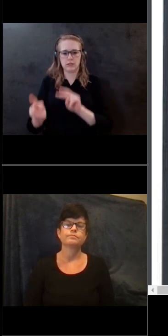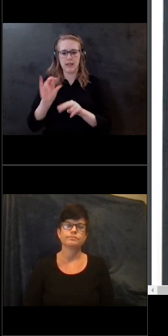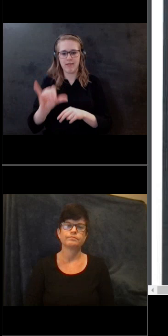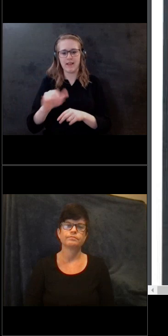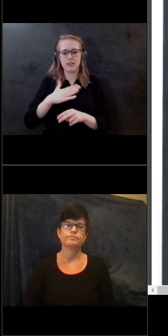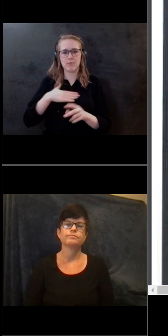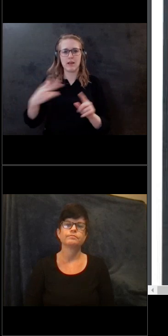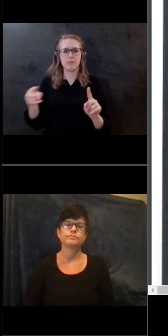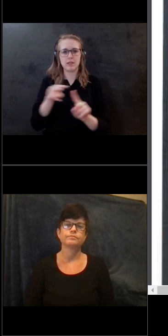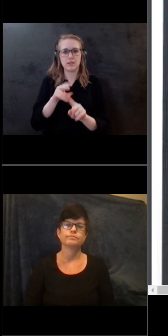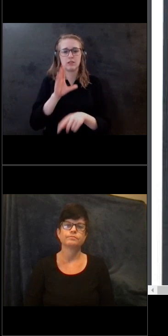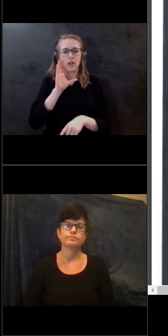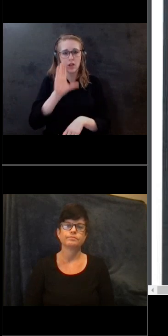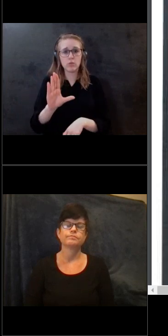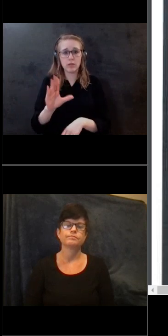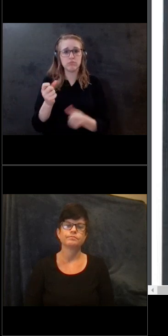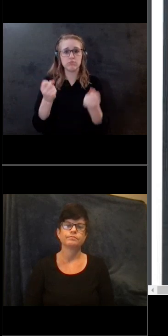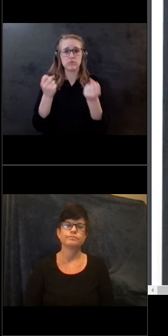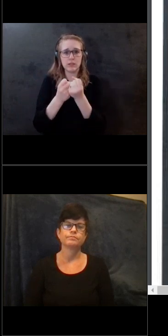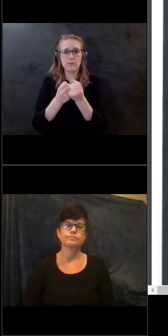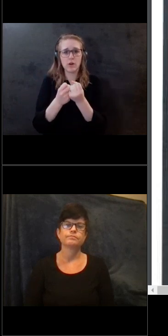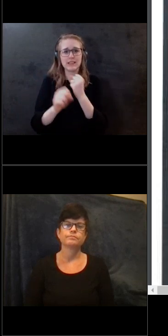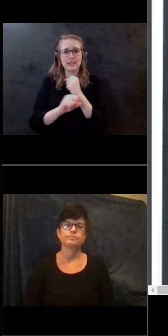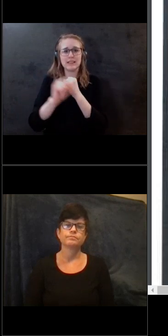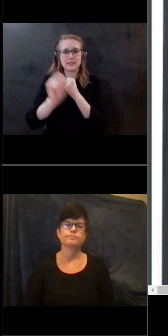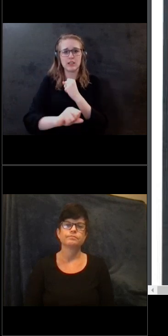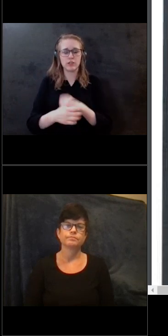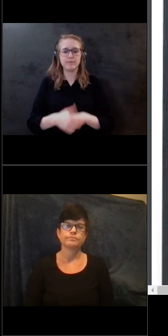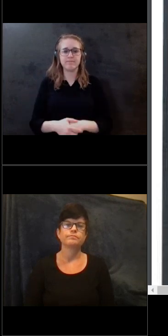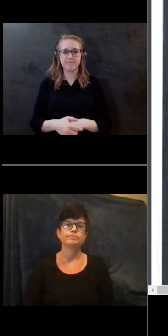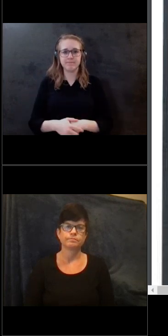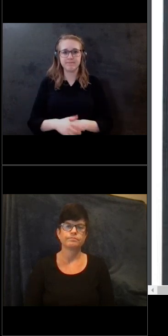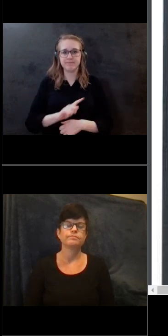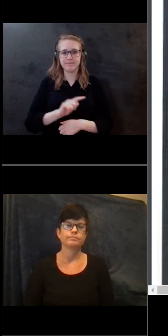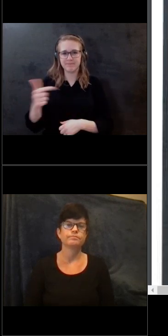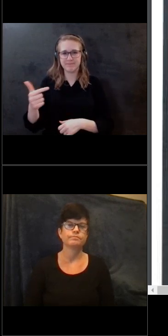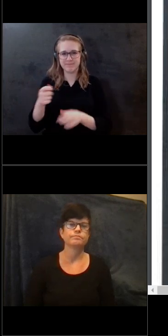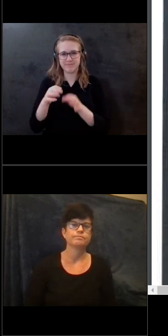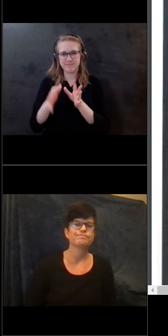going to support the extension.